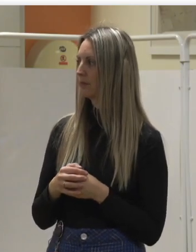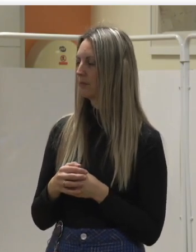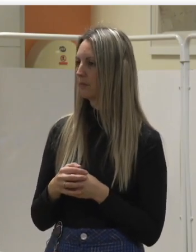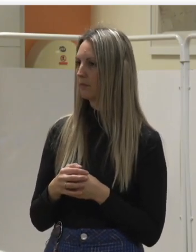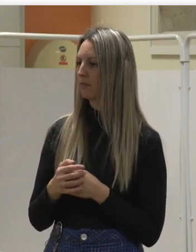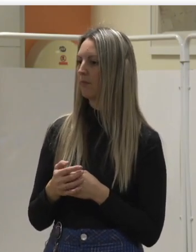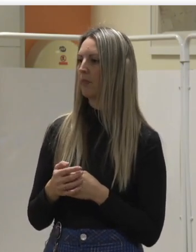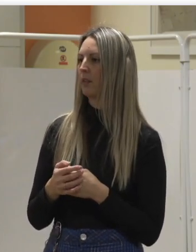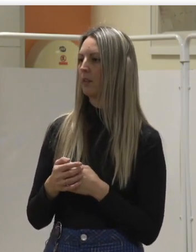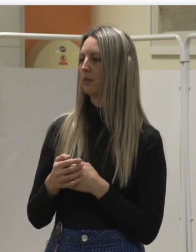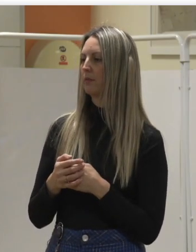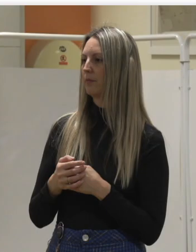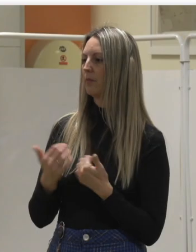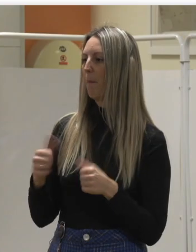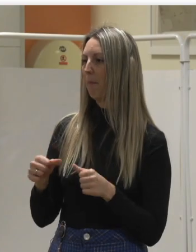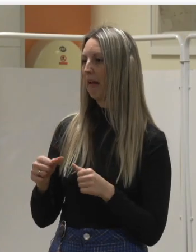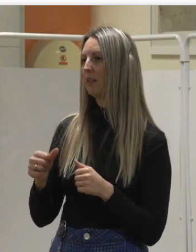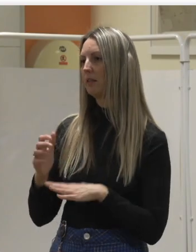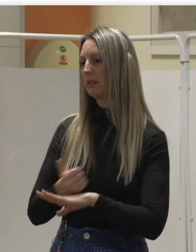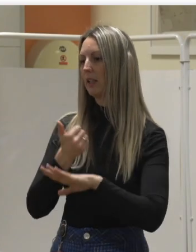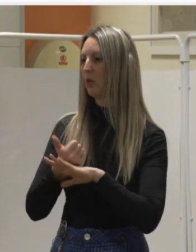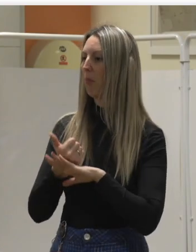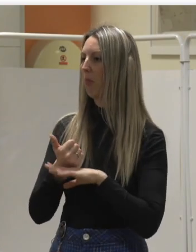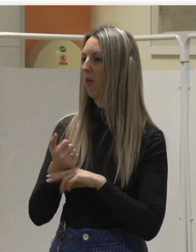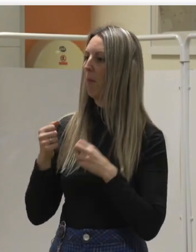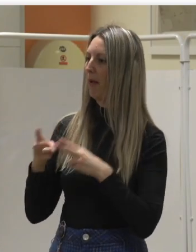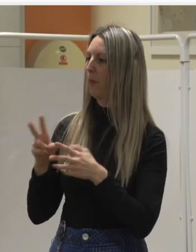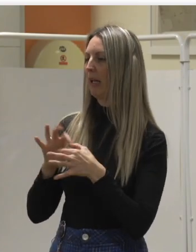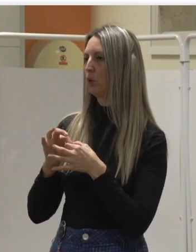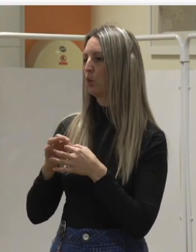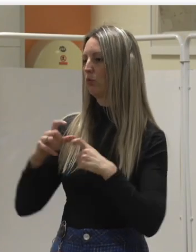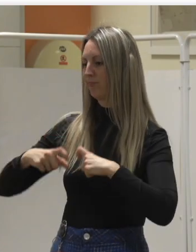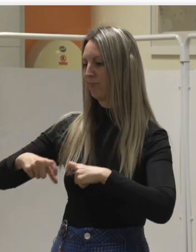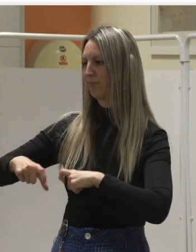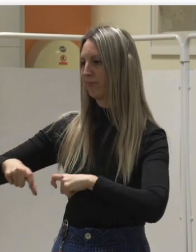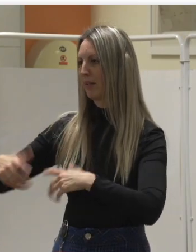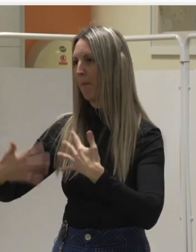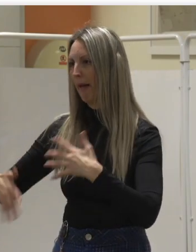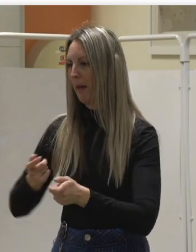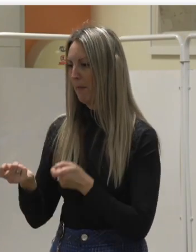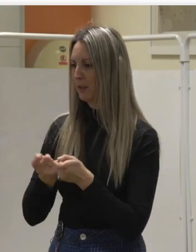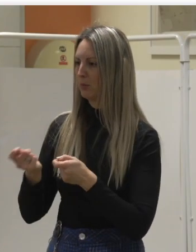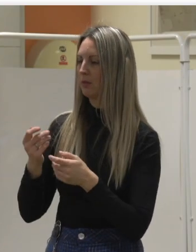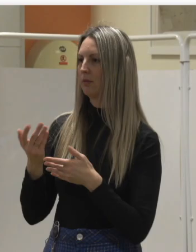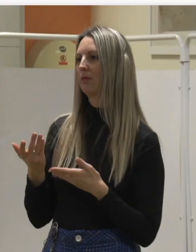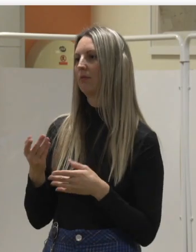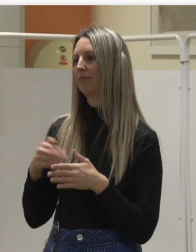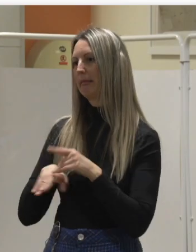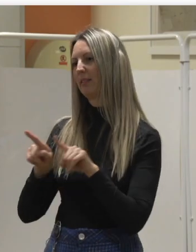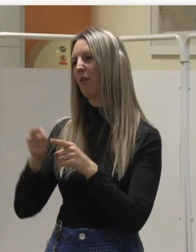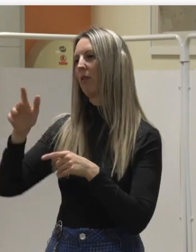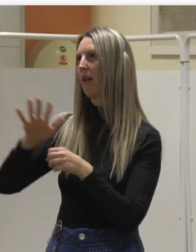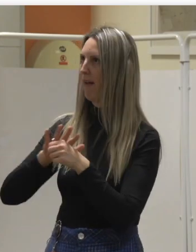the community. And we do have a pathway to show them that how it could work. And